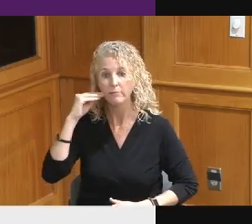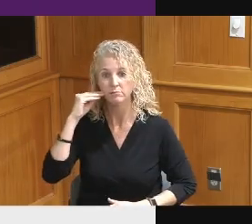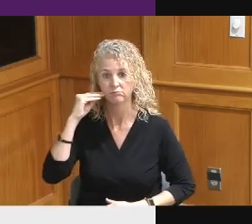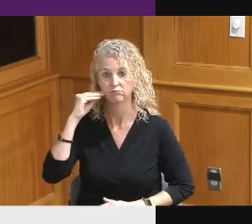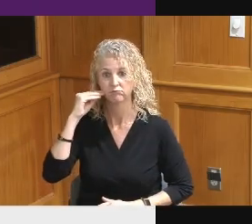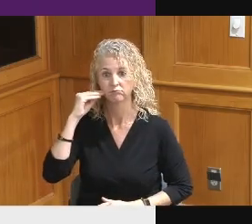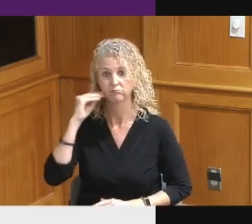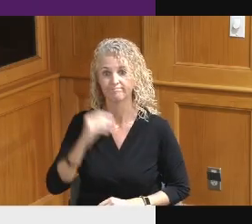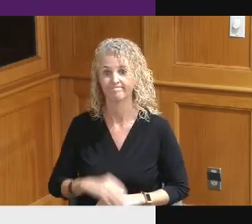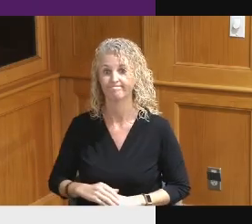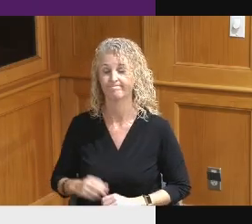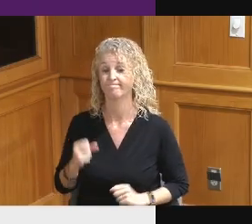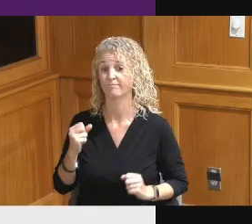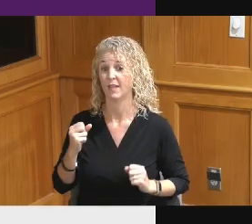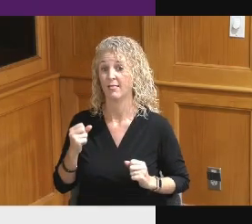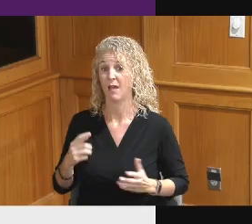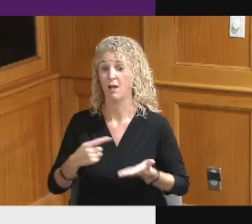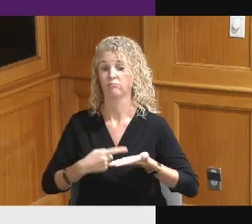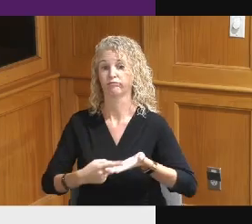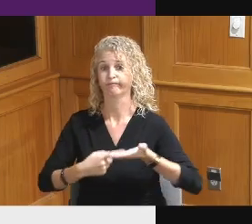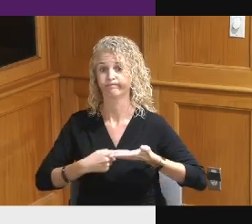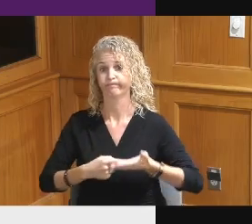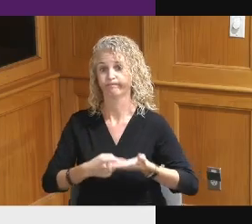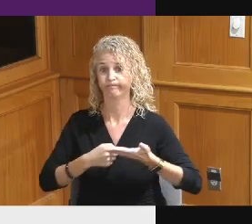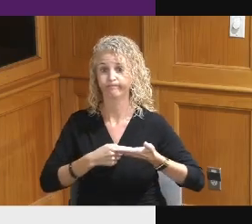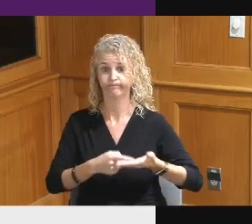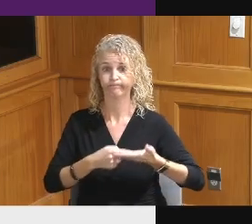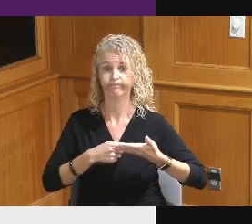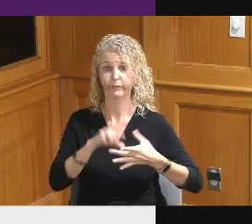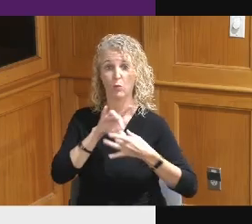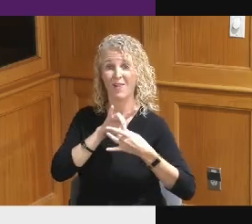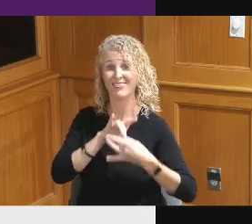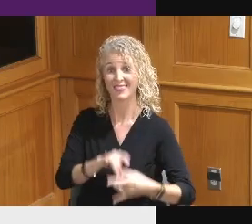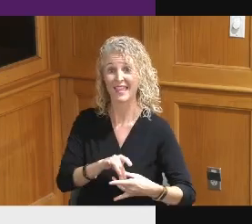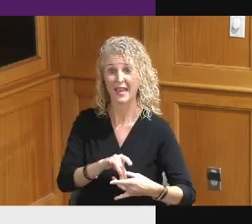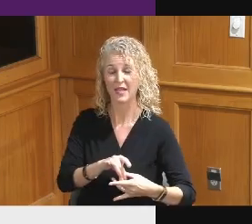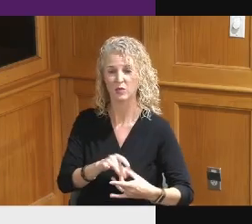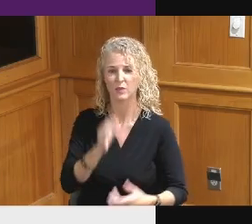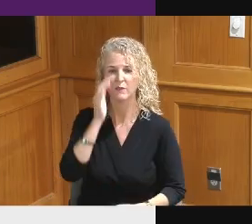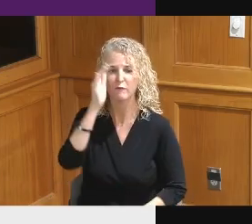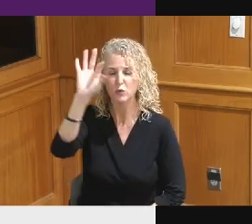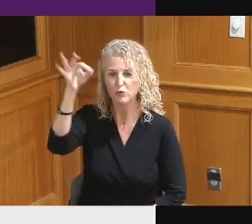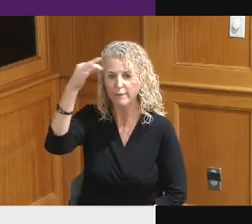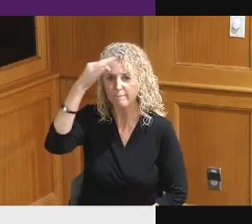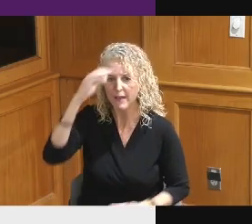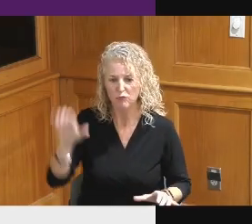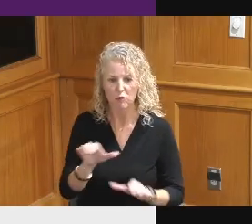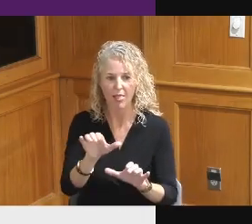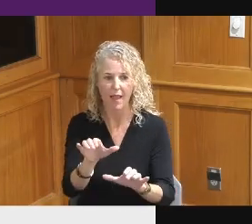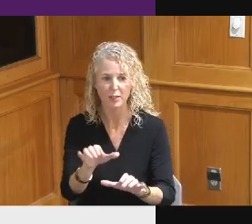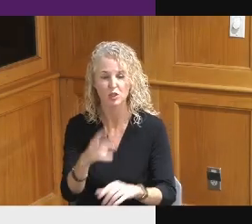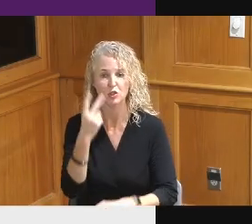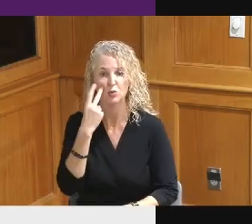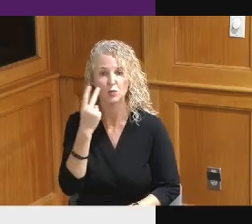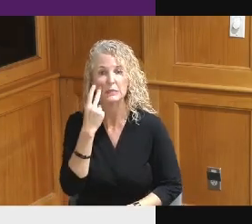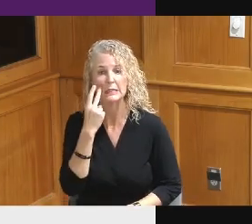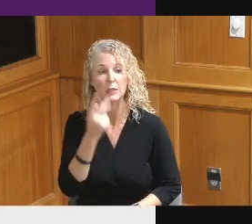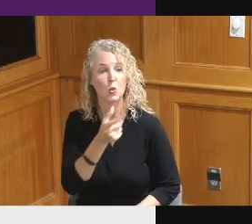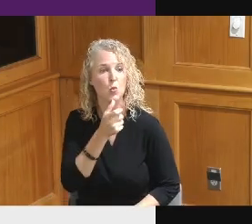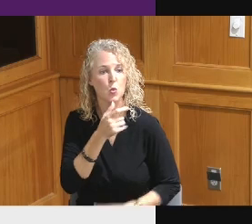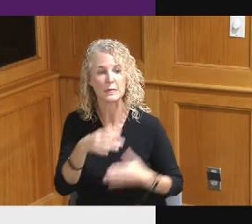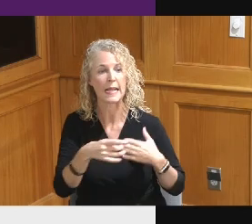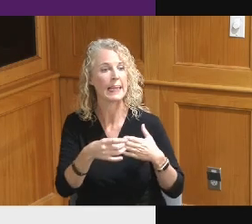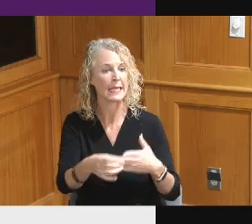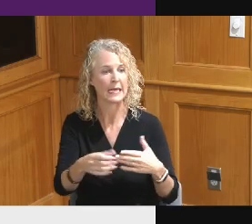And there was a lot of discussion around future federal action and looking for places where innovation is happening around the